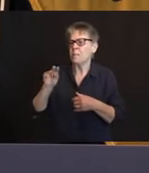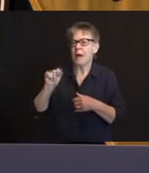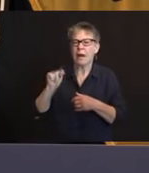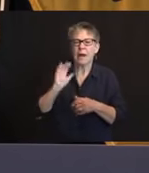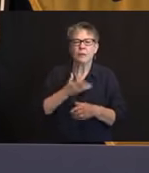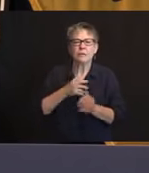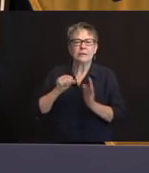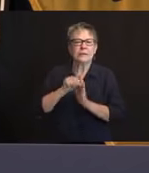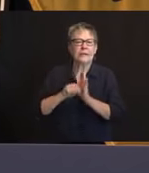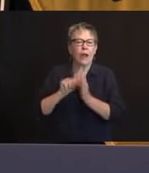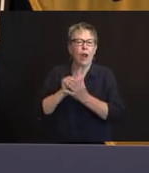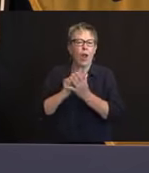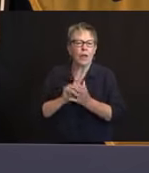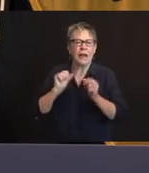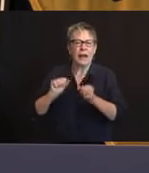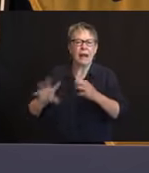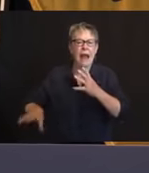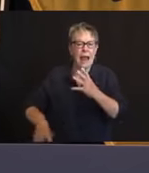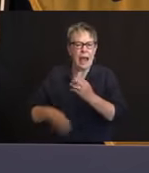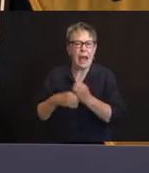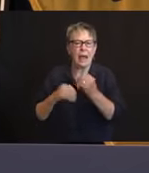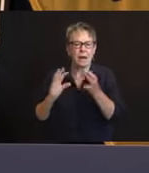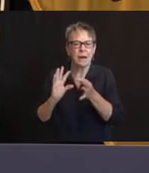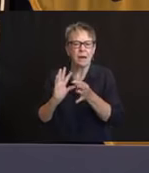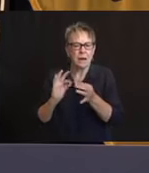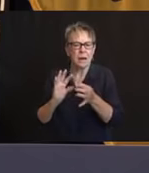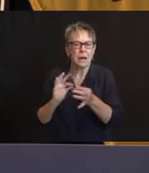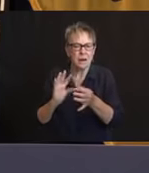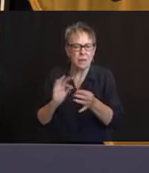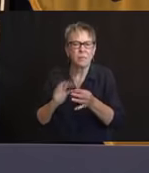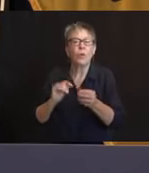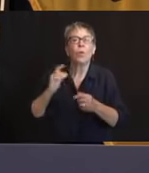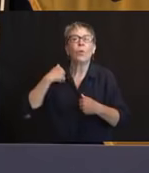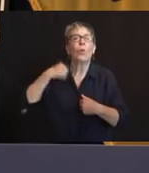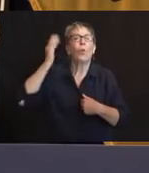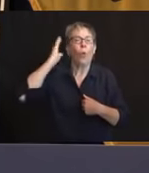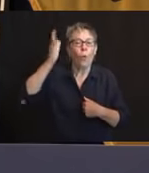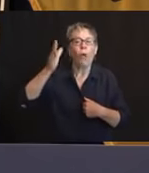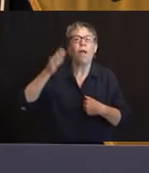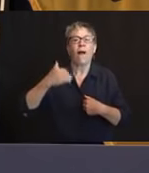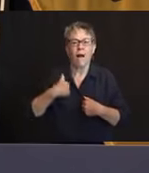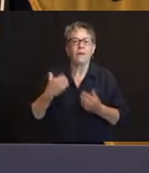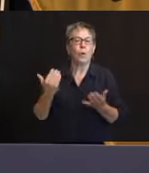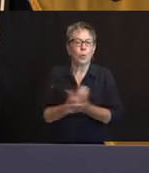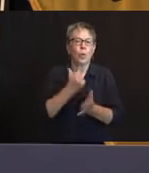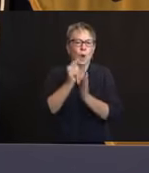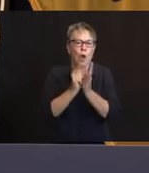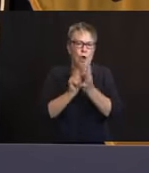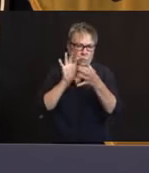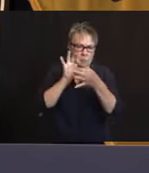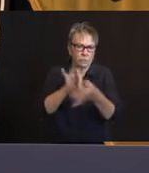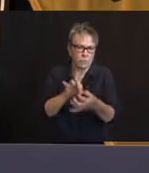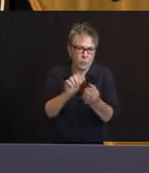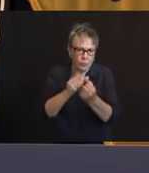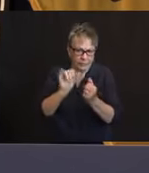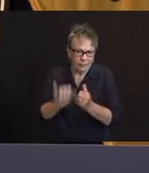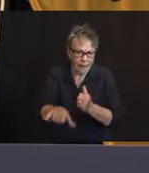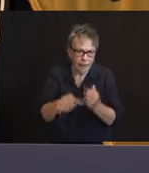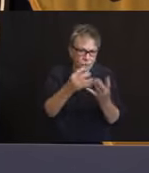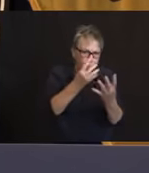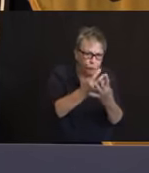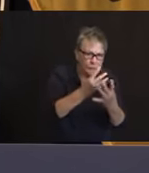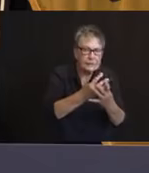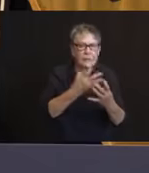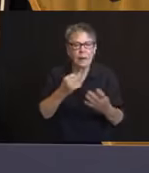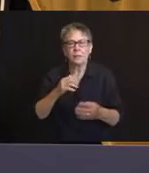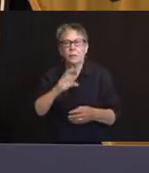than later. And I'll leave it at that because we don't get into commenting on a specific piece, but there's going to be an enormous amount of action being taken here.